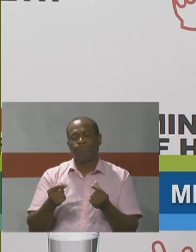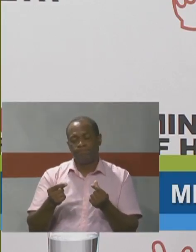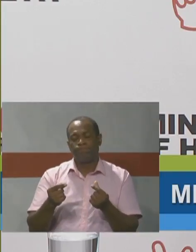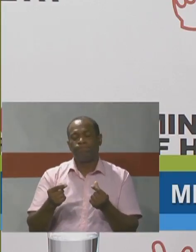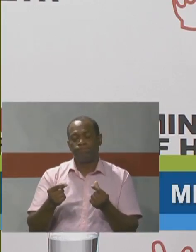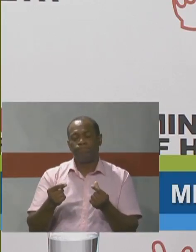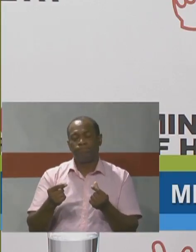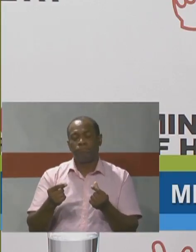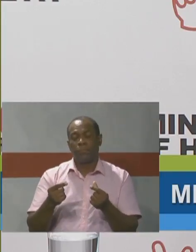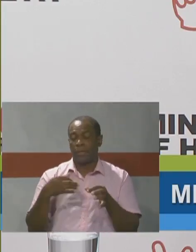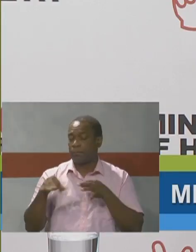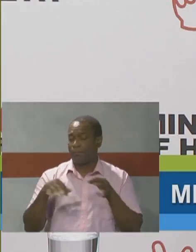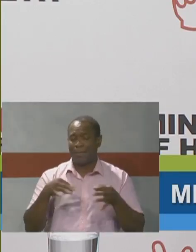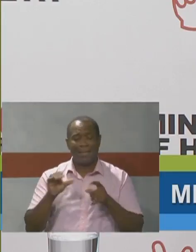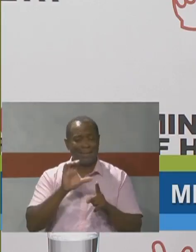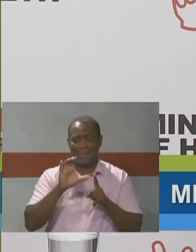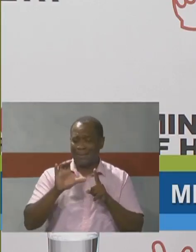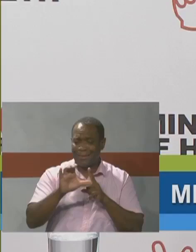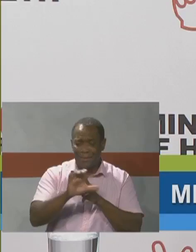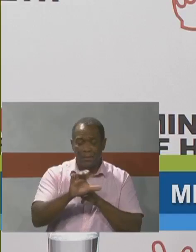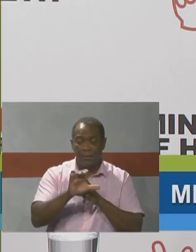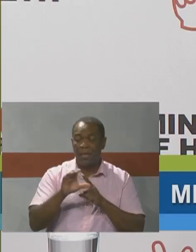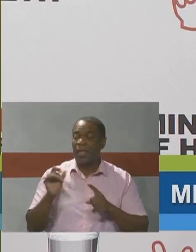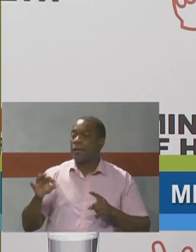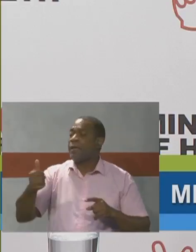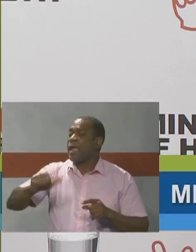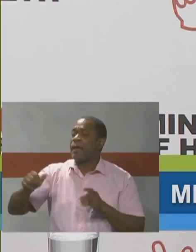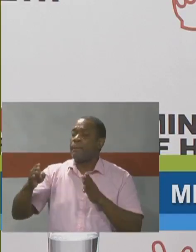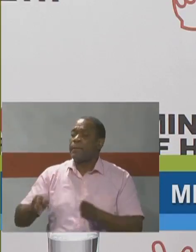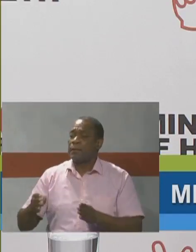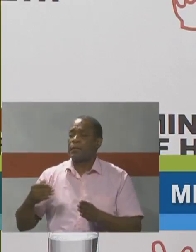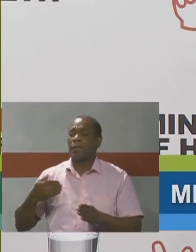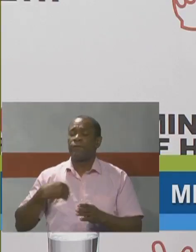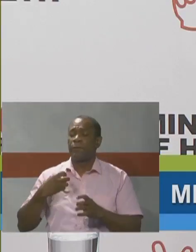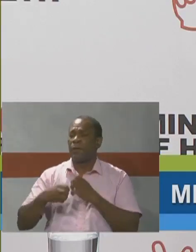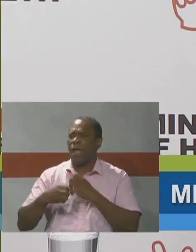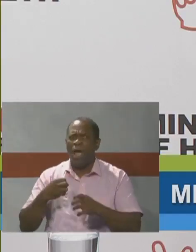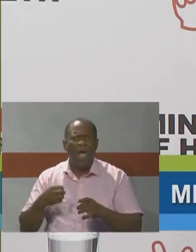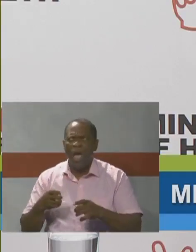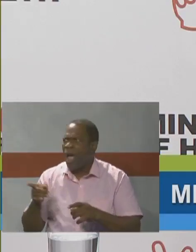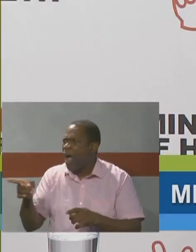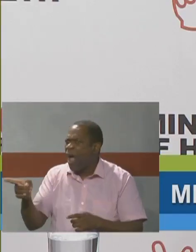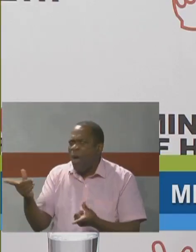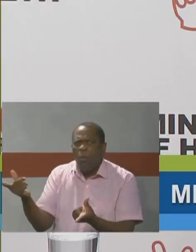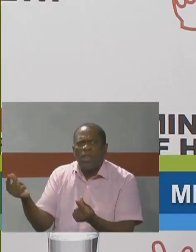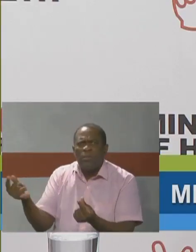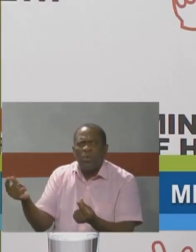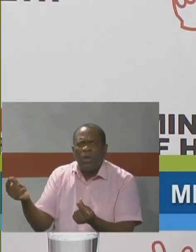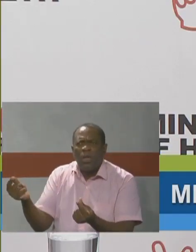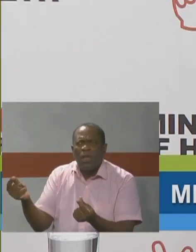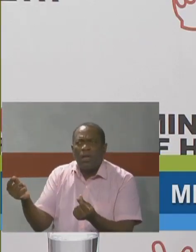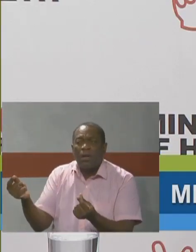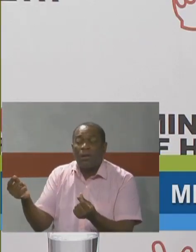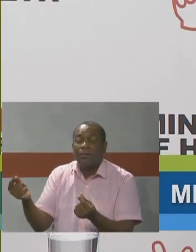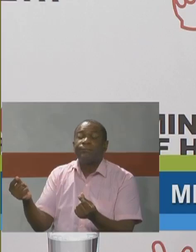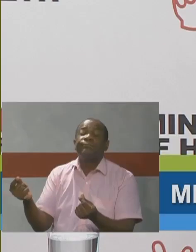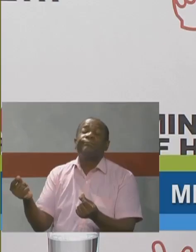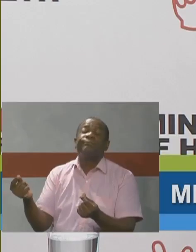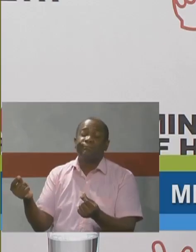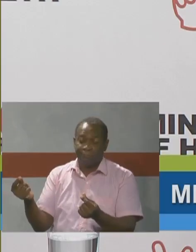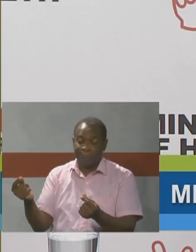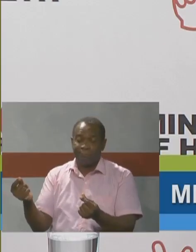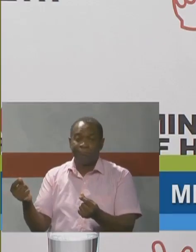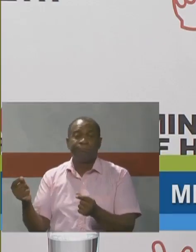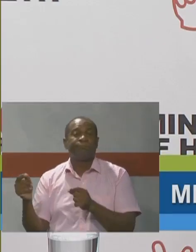If anyone has any problem with any private entity or anybody violating the terms of the safe zone,